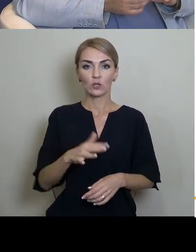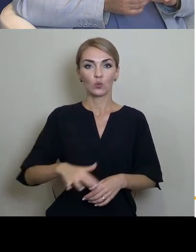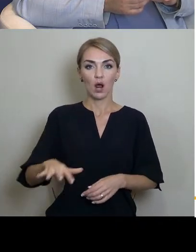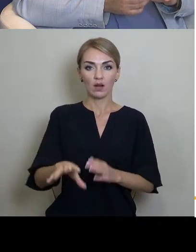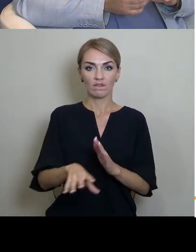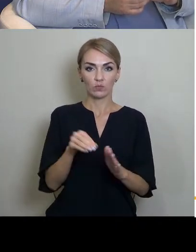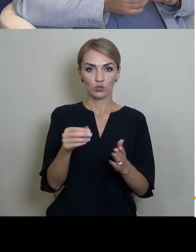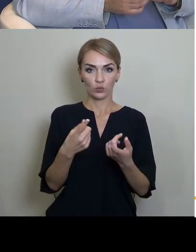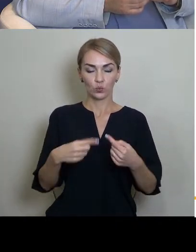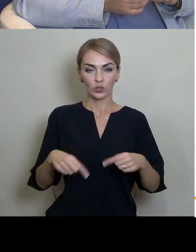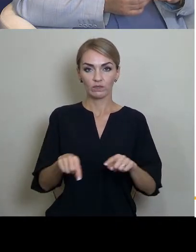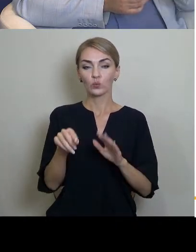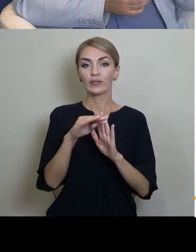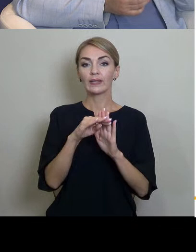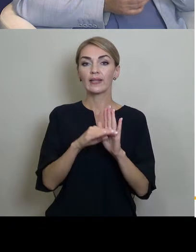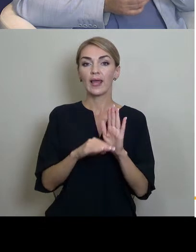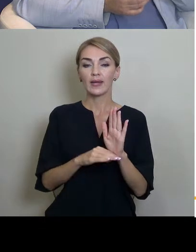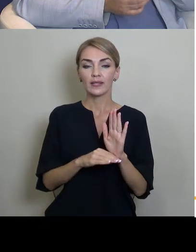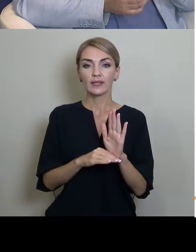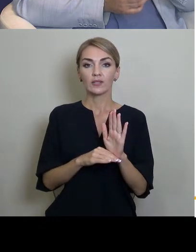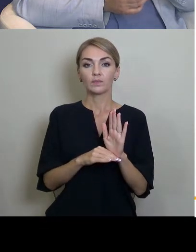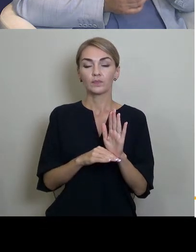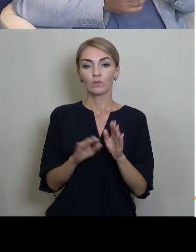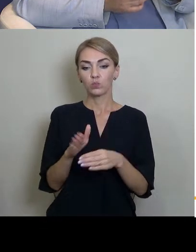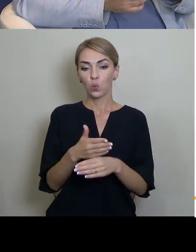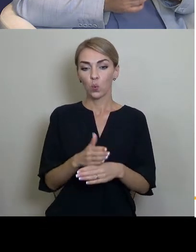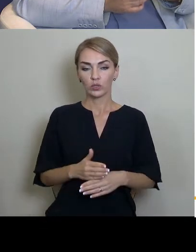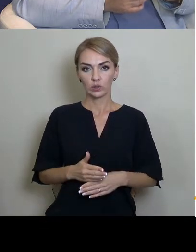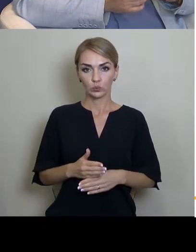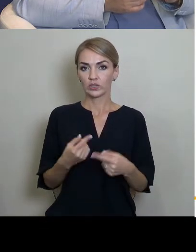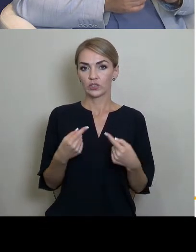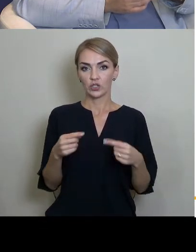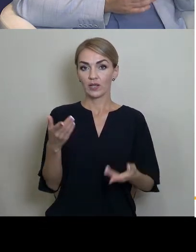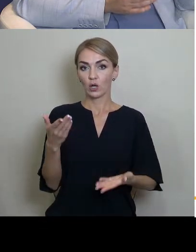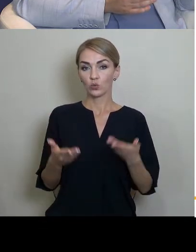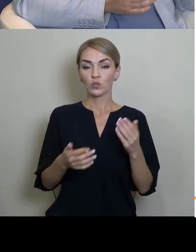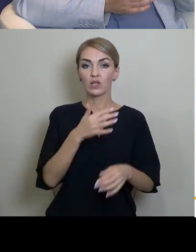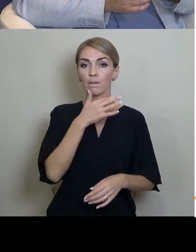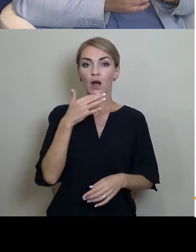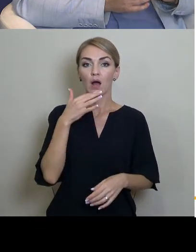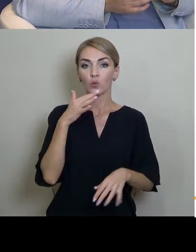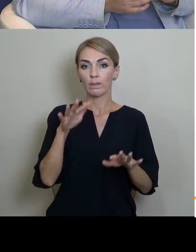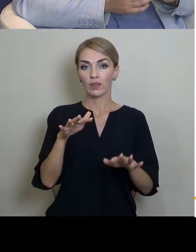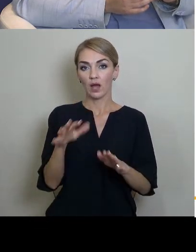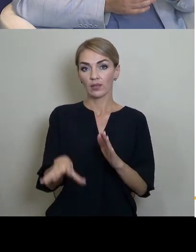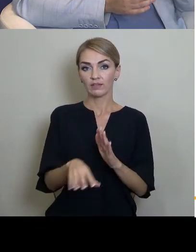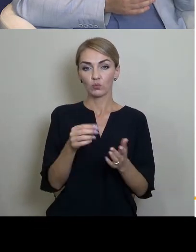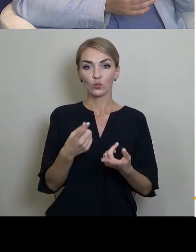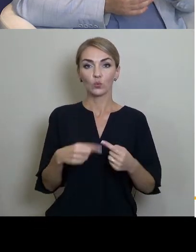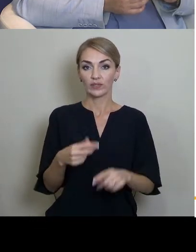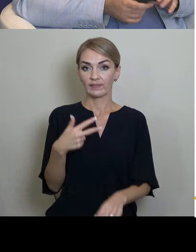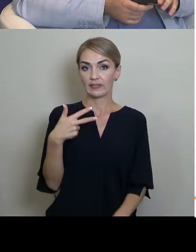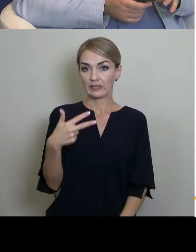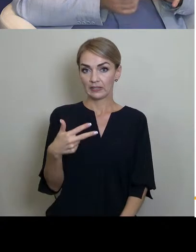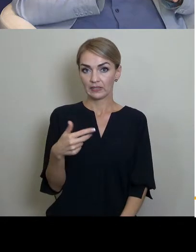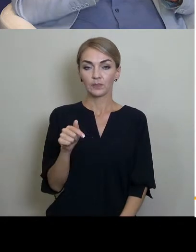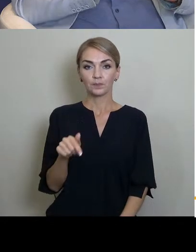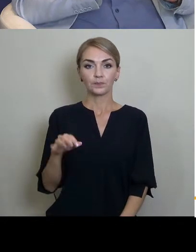multi-mandate constituencies is divided into several constituencies.